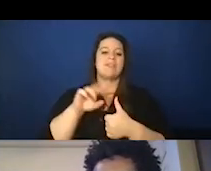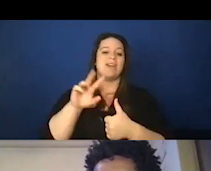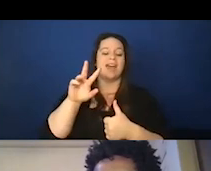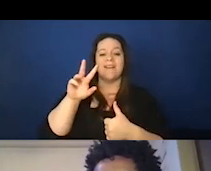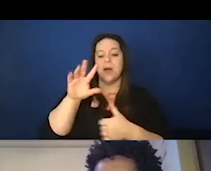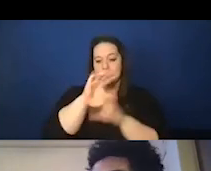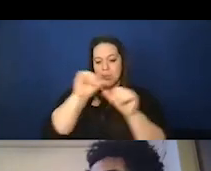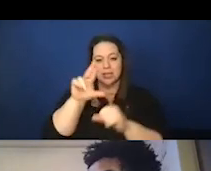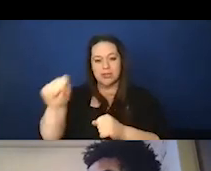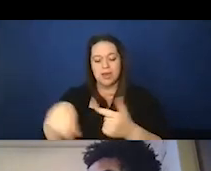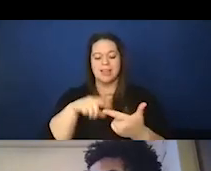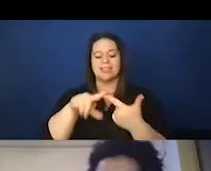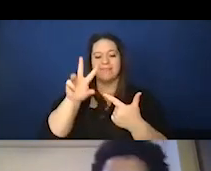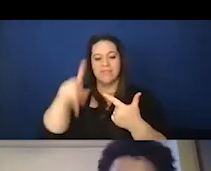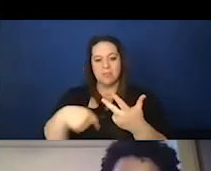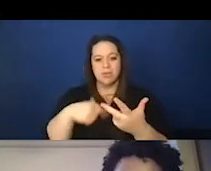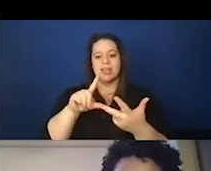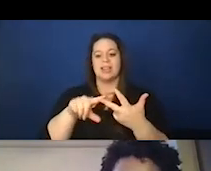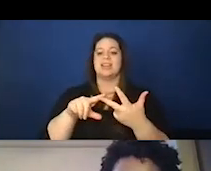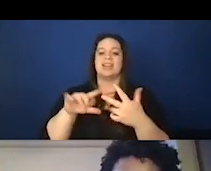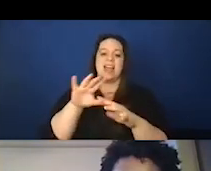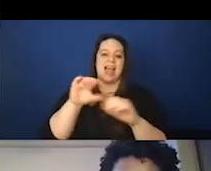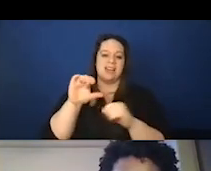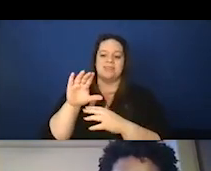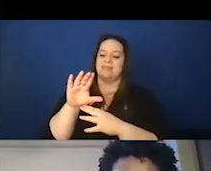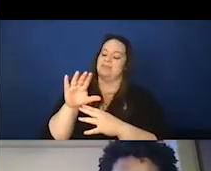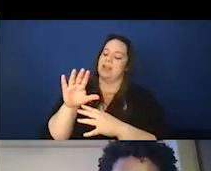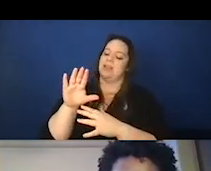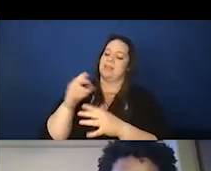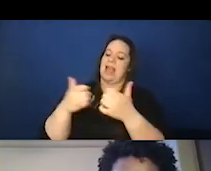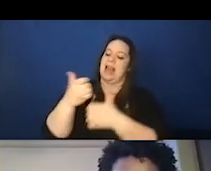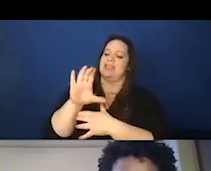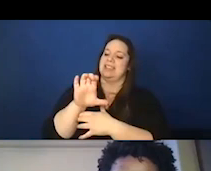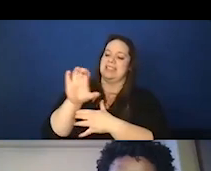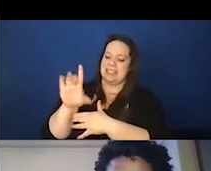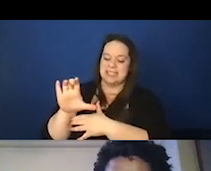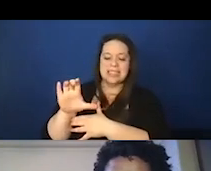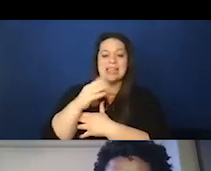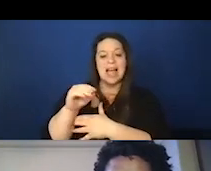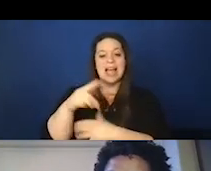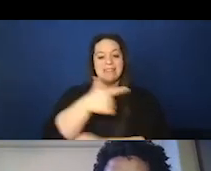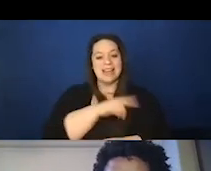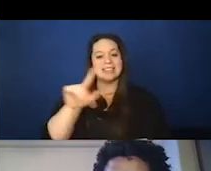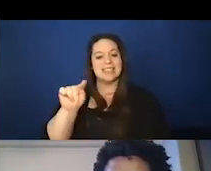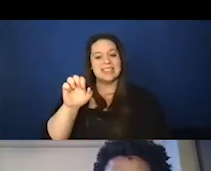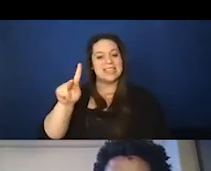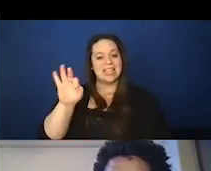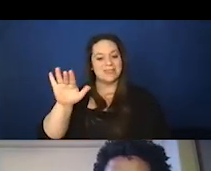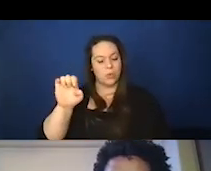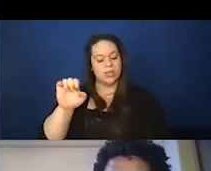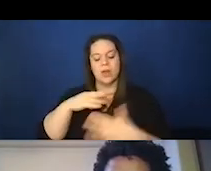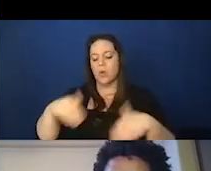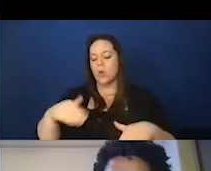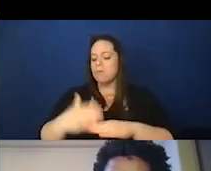this. They are doing a much better job at organizing and getting the distribution fixed.